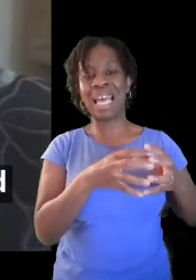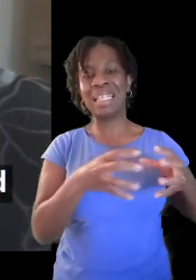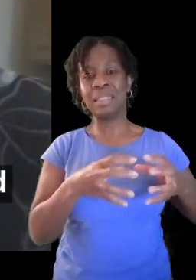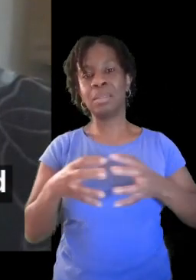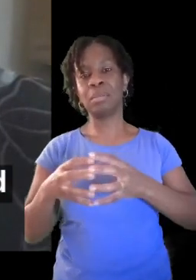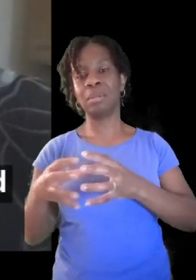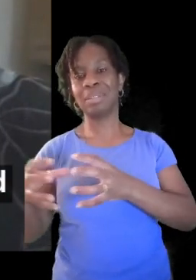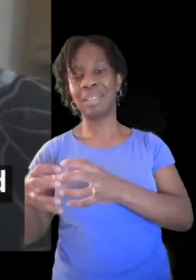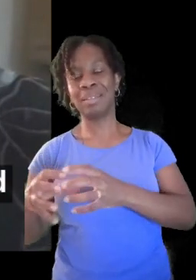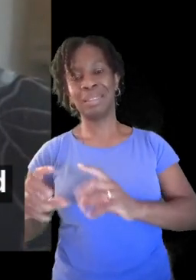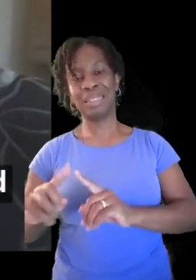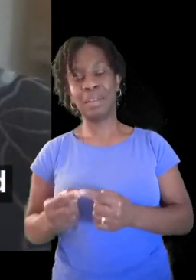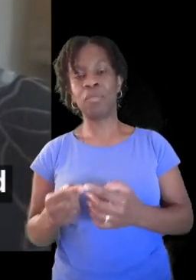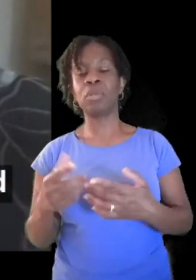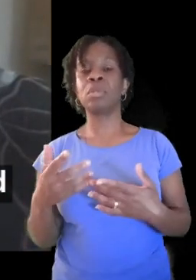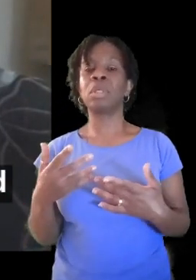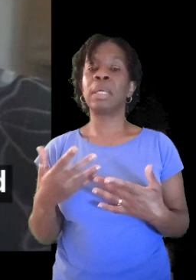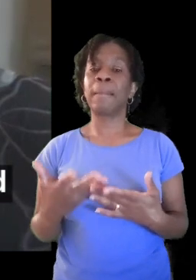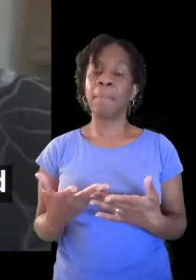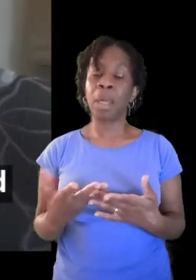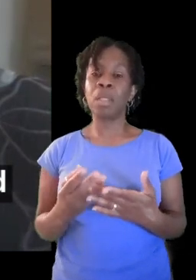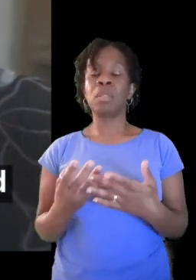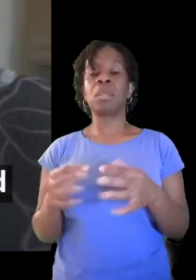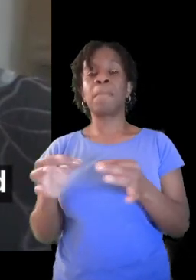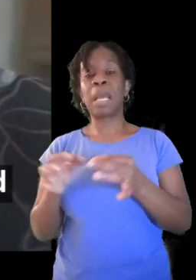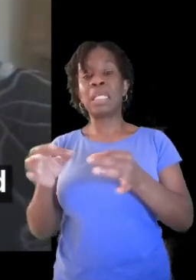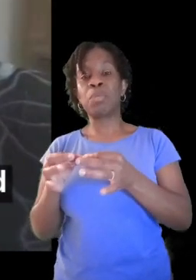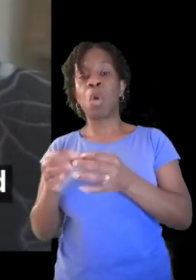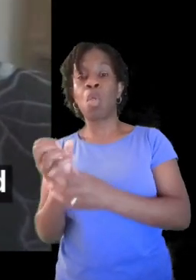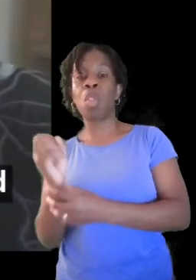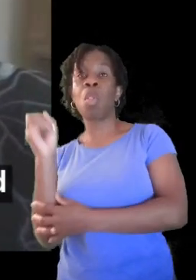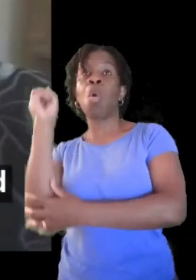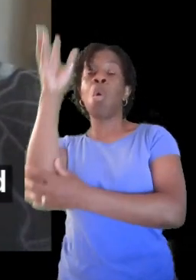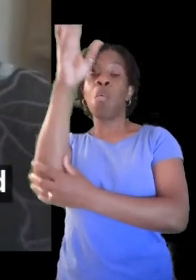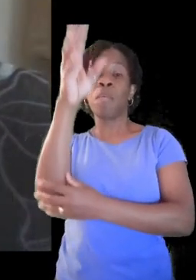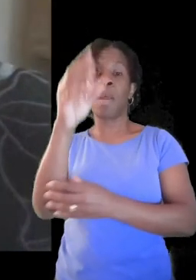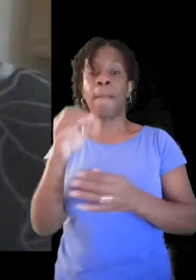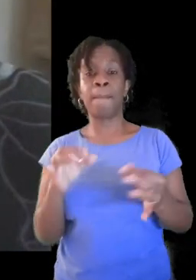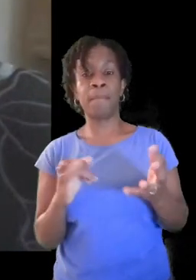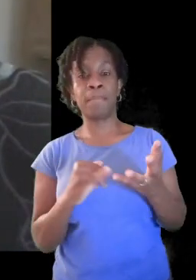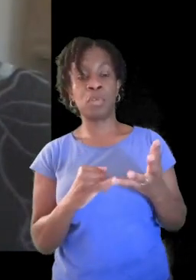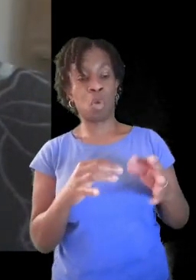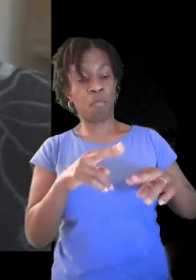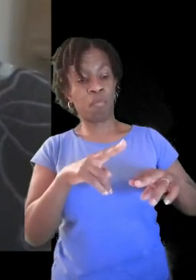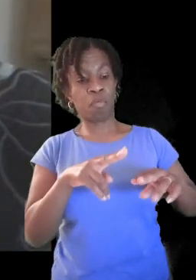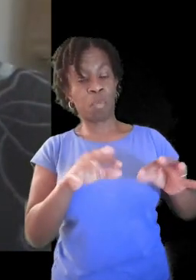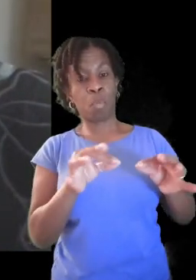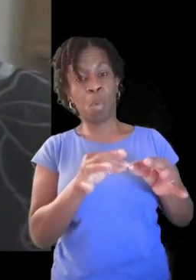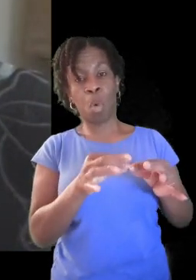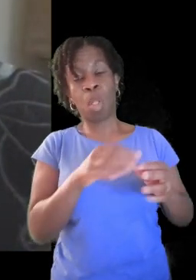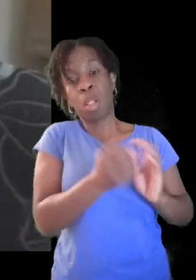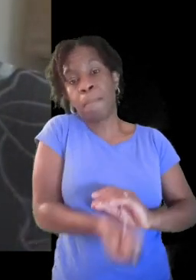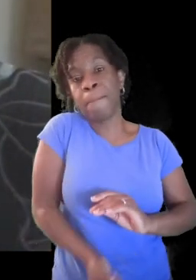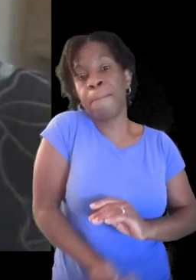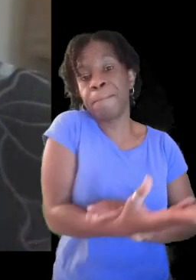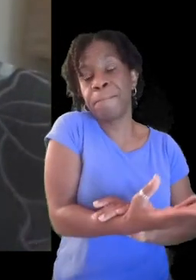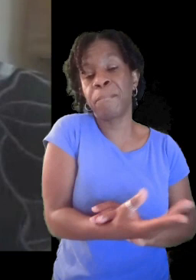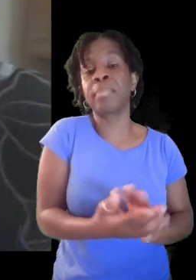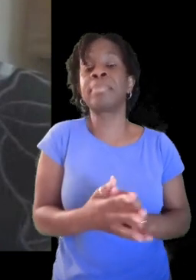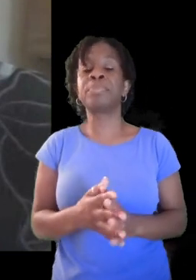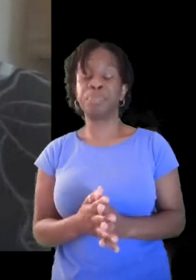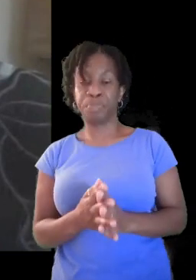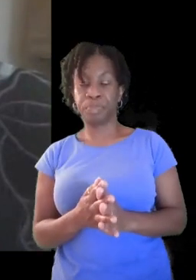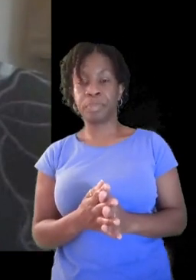overarm, whereas in softball, the delivery is underhand. Additionally, the American version of baseball is played on